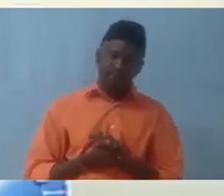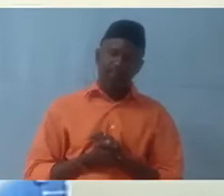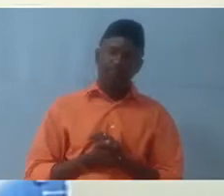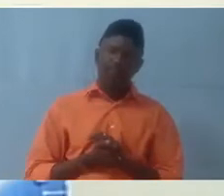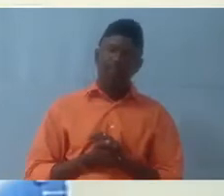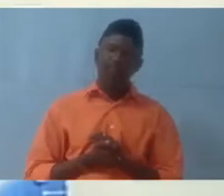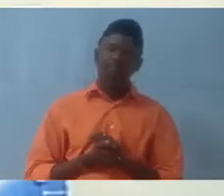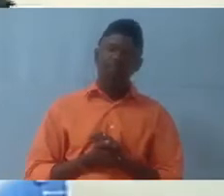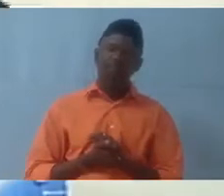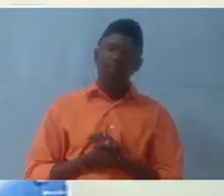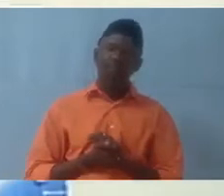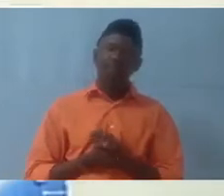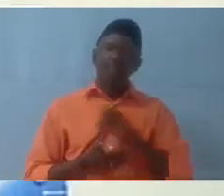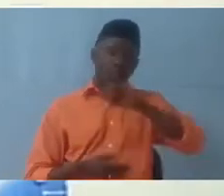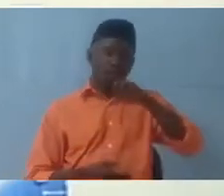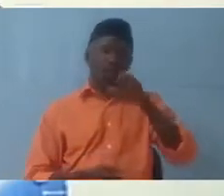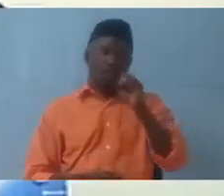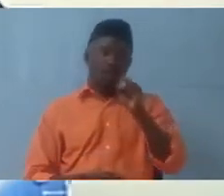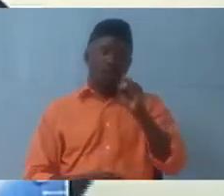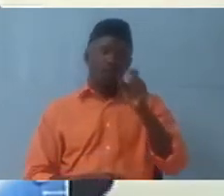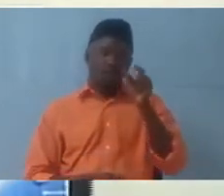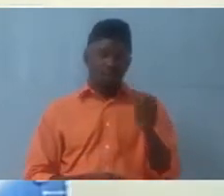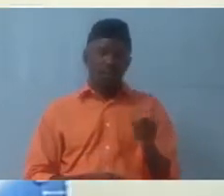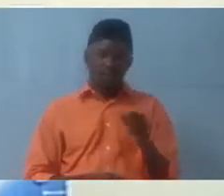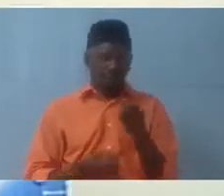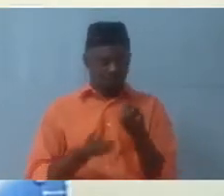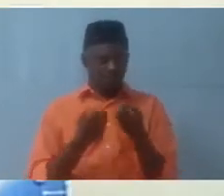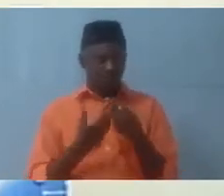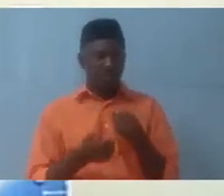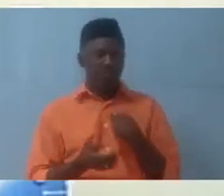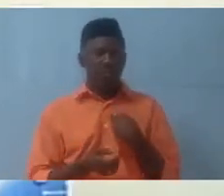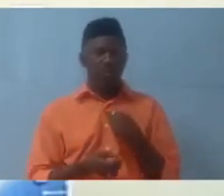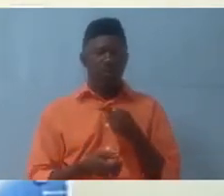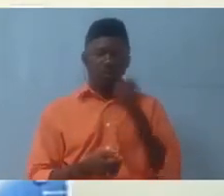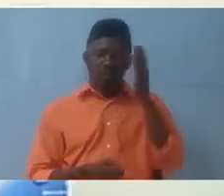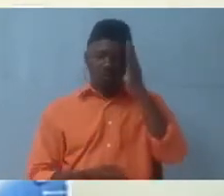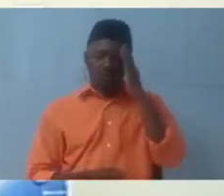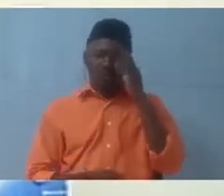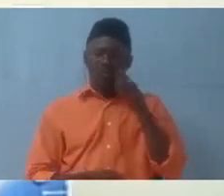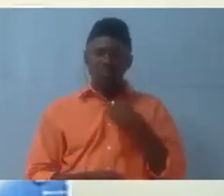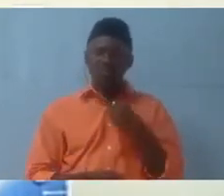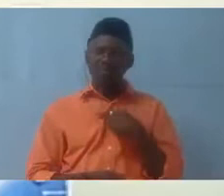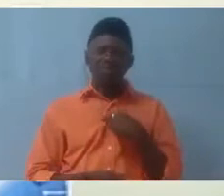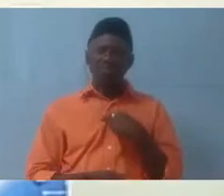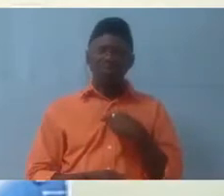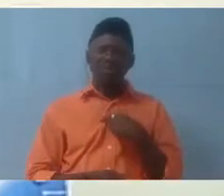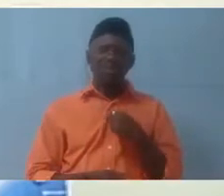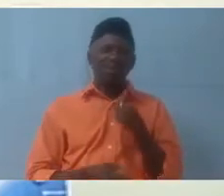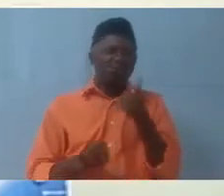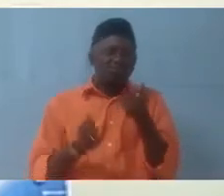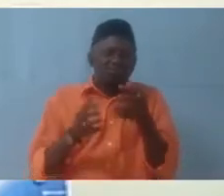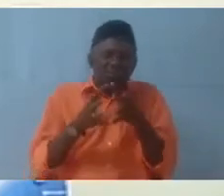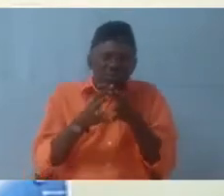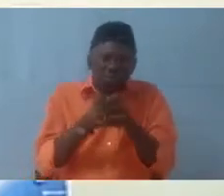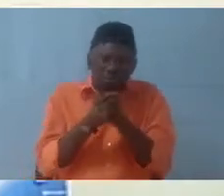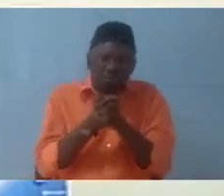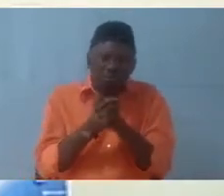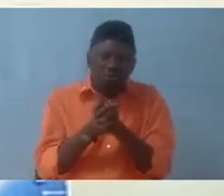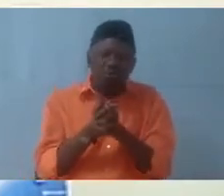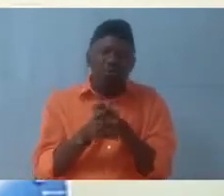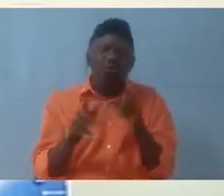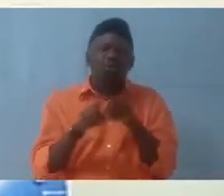he said to me that he knows that I'm no longer in good terms with the Chief Justice.